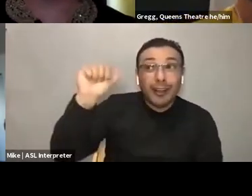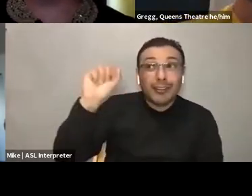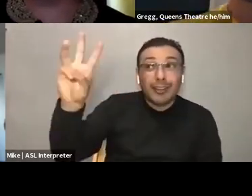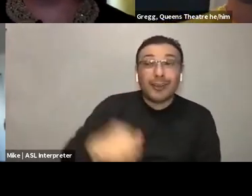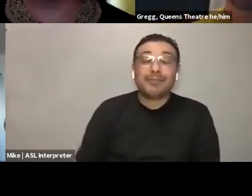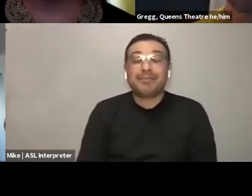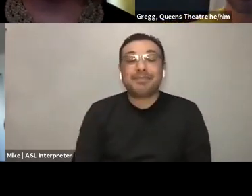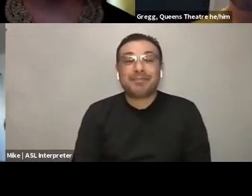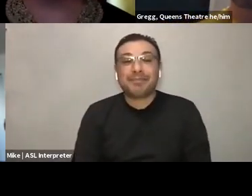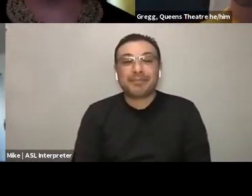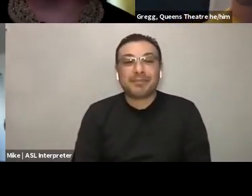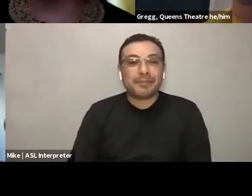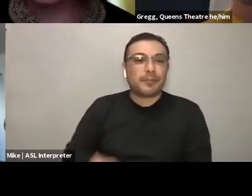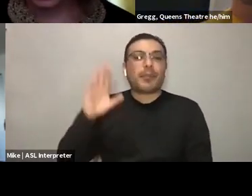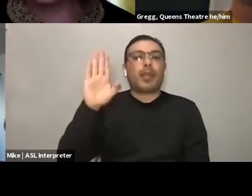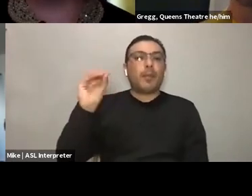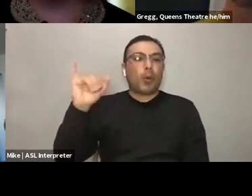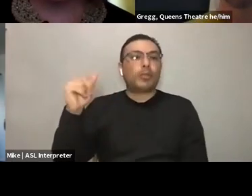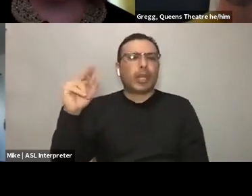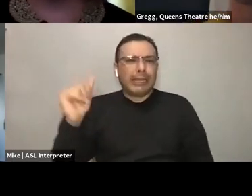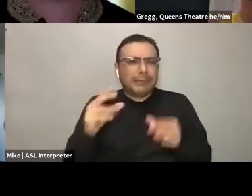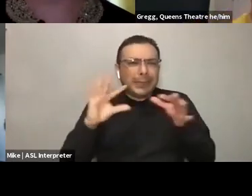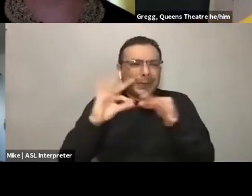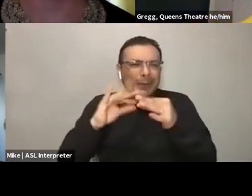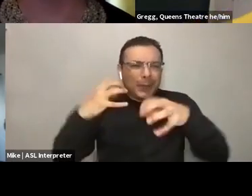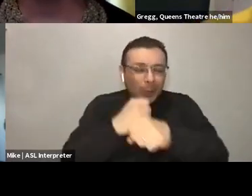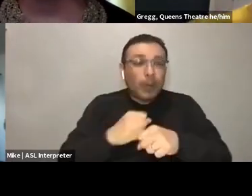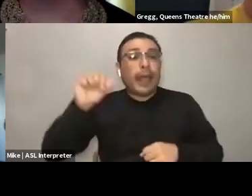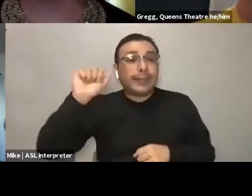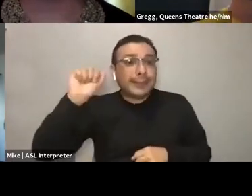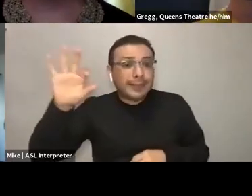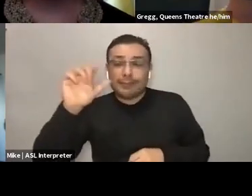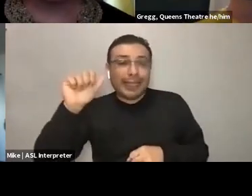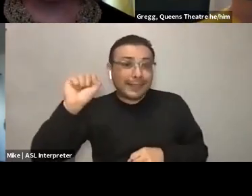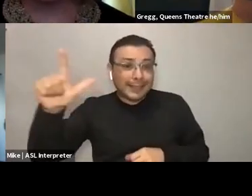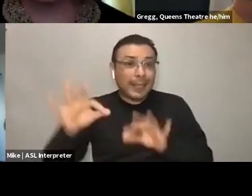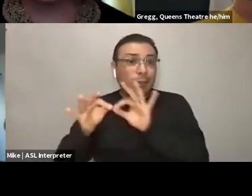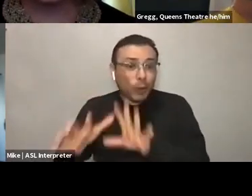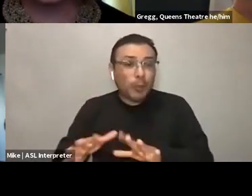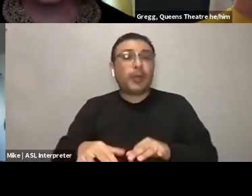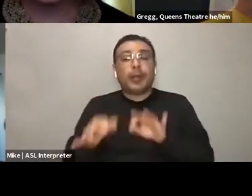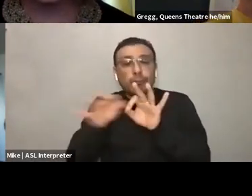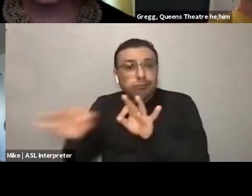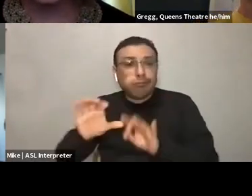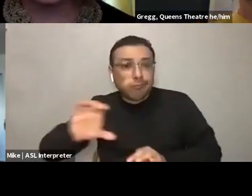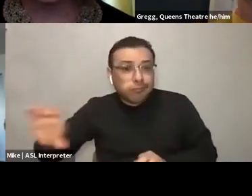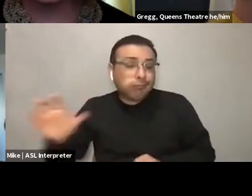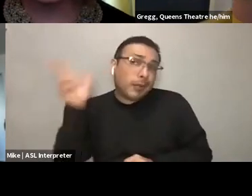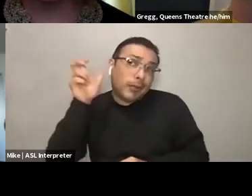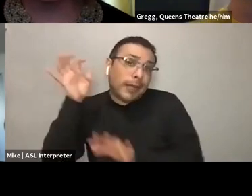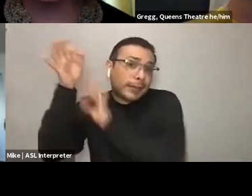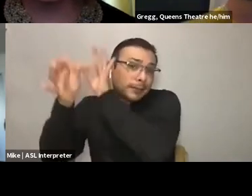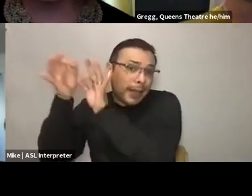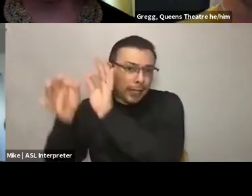make this really quick. We've talked a lot about ASL interpretation and audio description and image description. And, uh, but I want to also just really quick, just talk